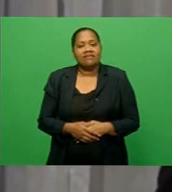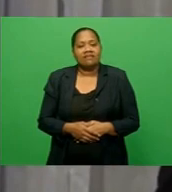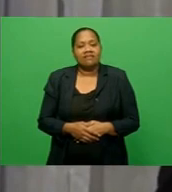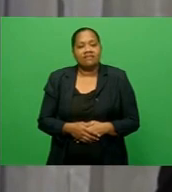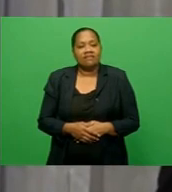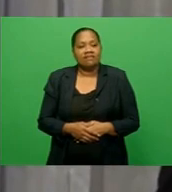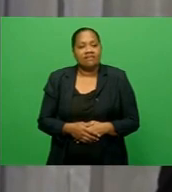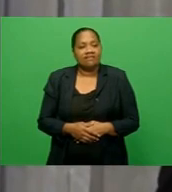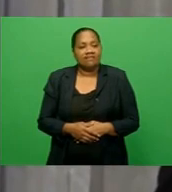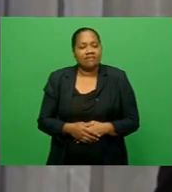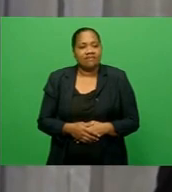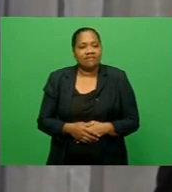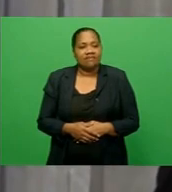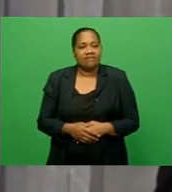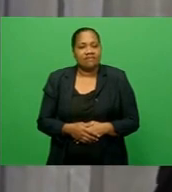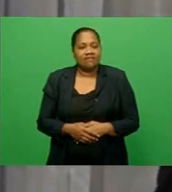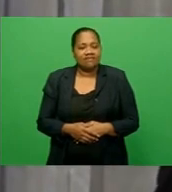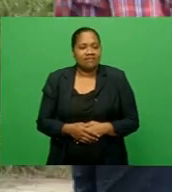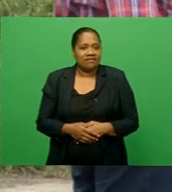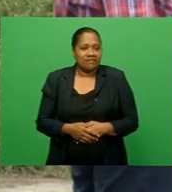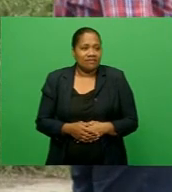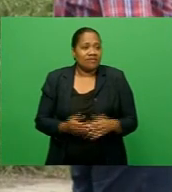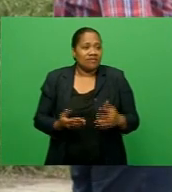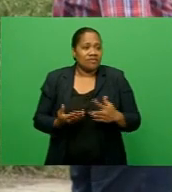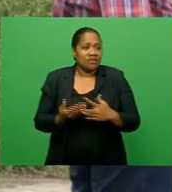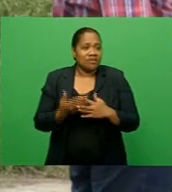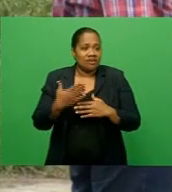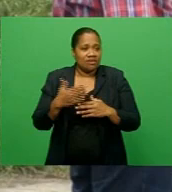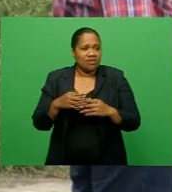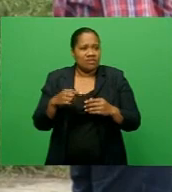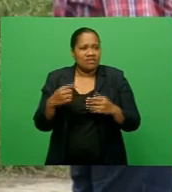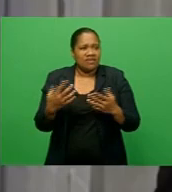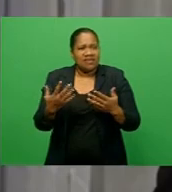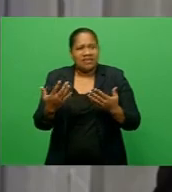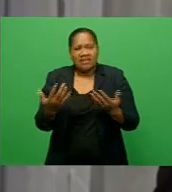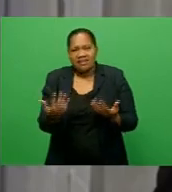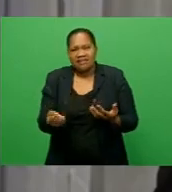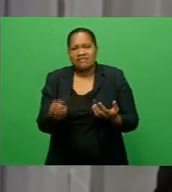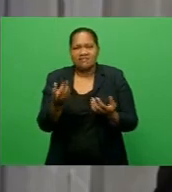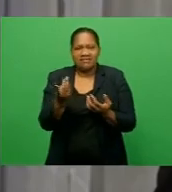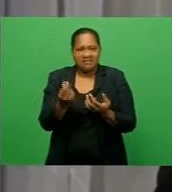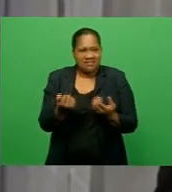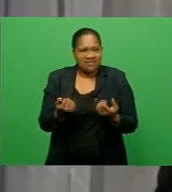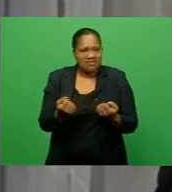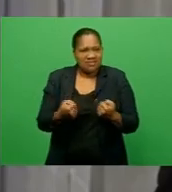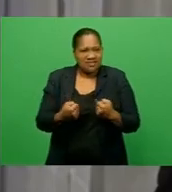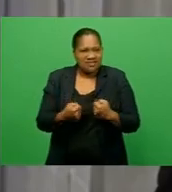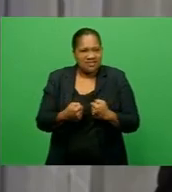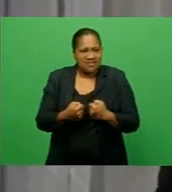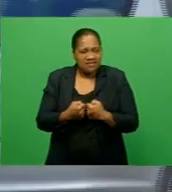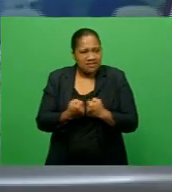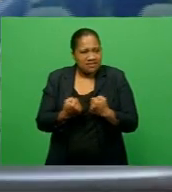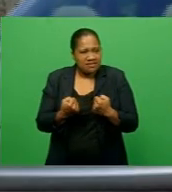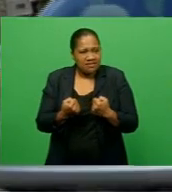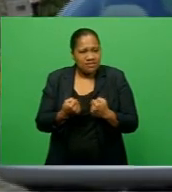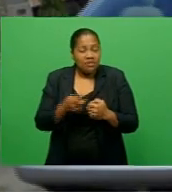kids not being supervised. They either come across vehicle accidents or they drown. So please look after the young